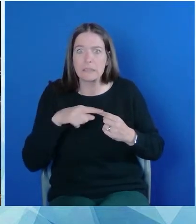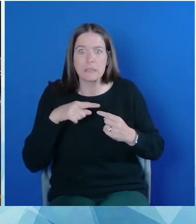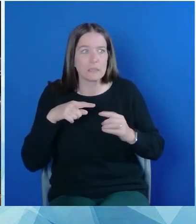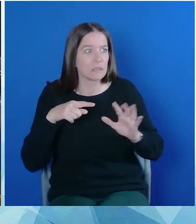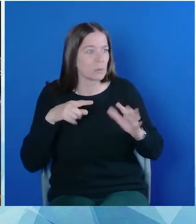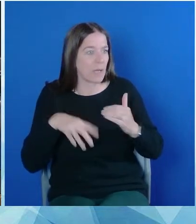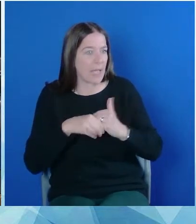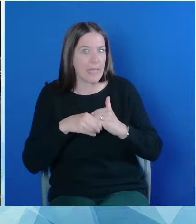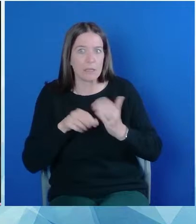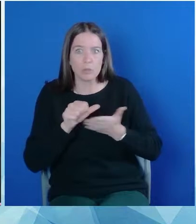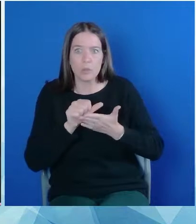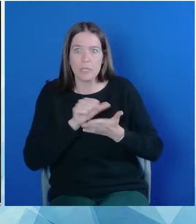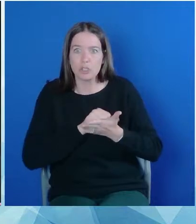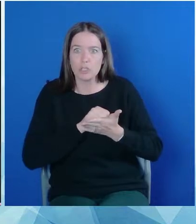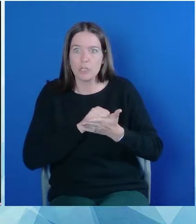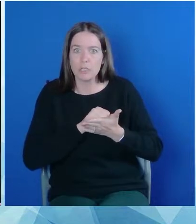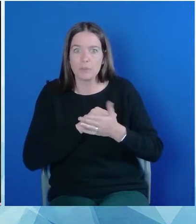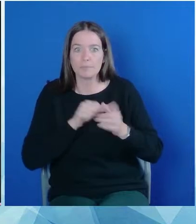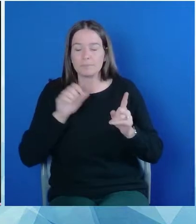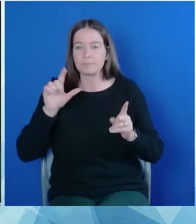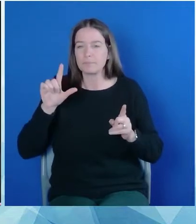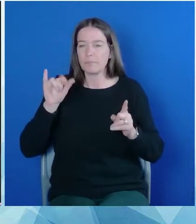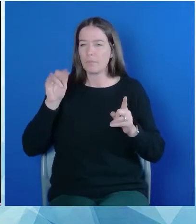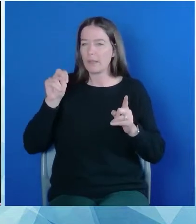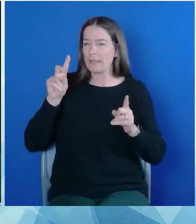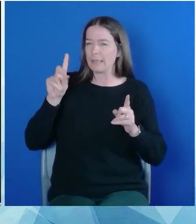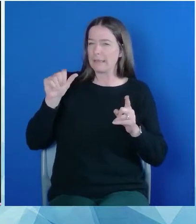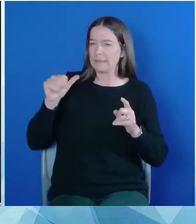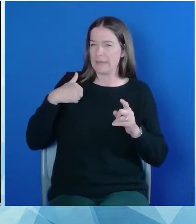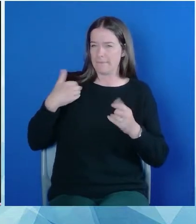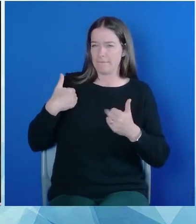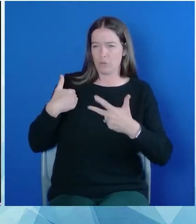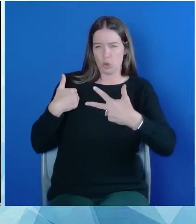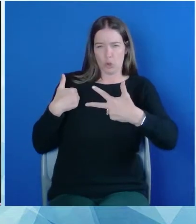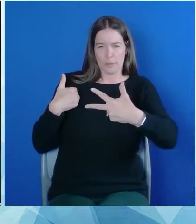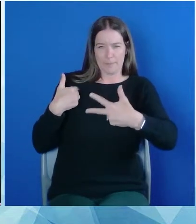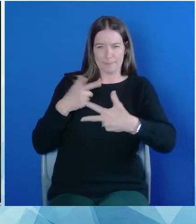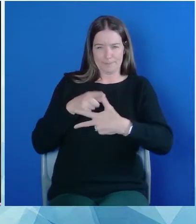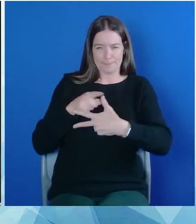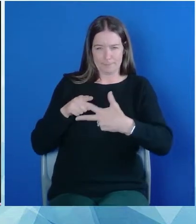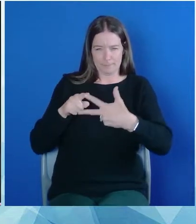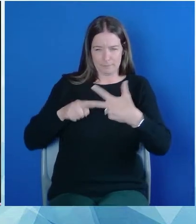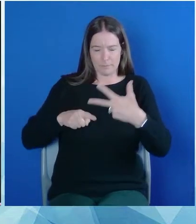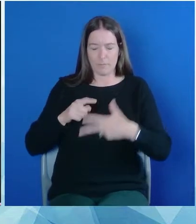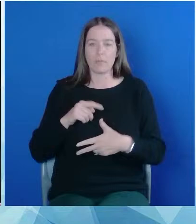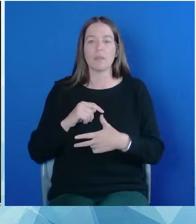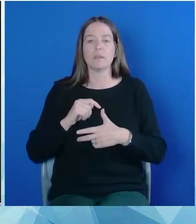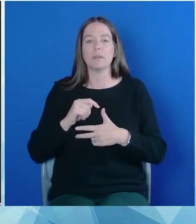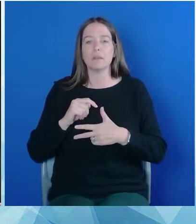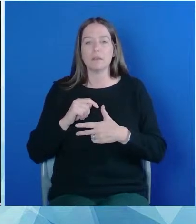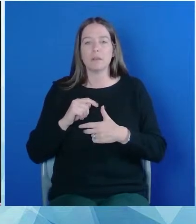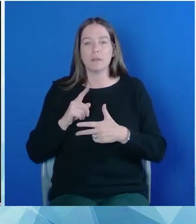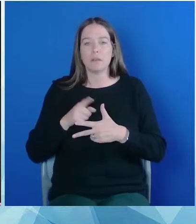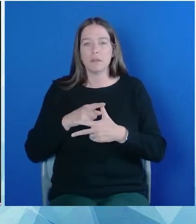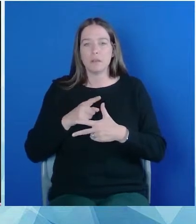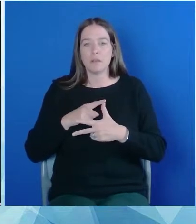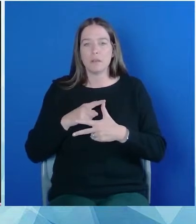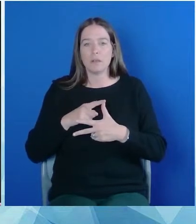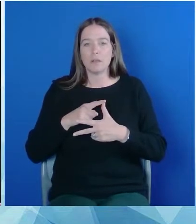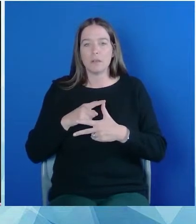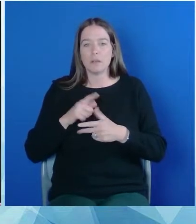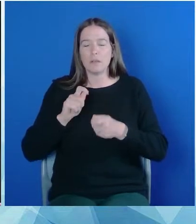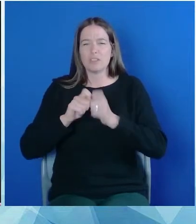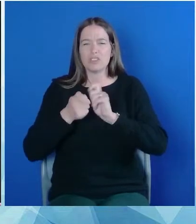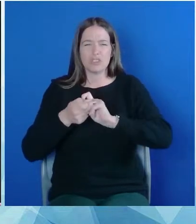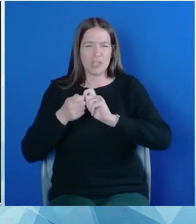This is Board Member Bove. I've got three things. One is to